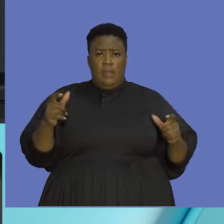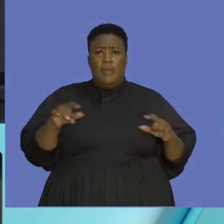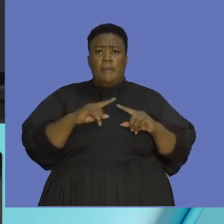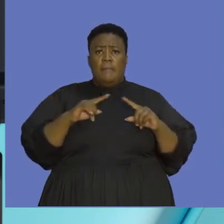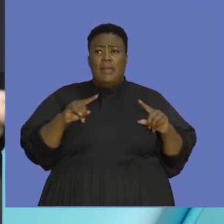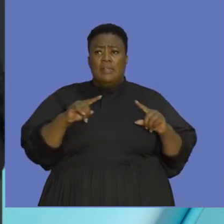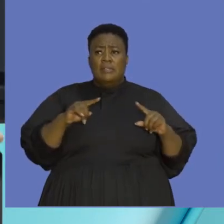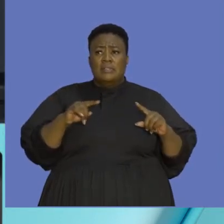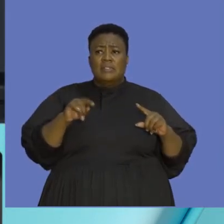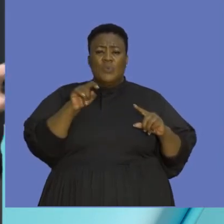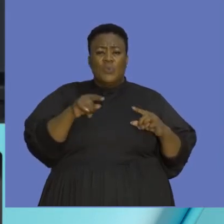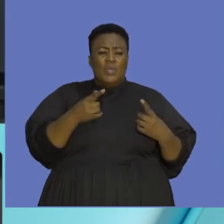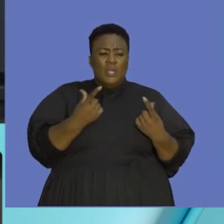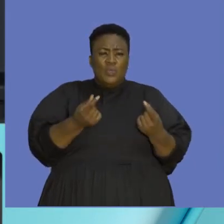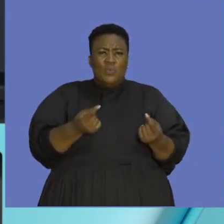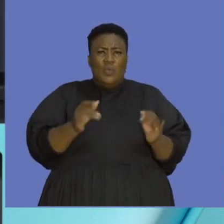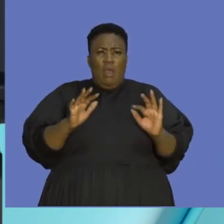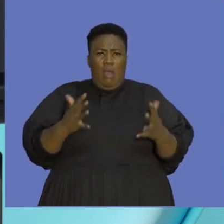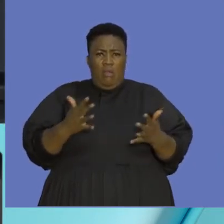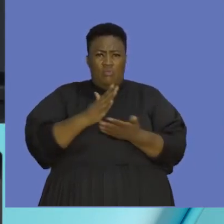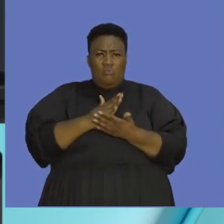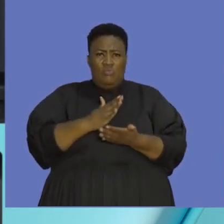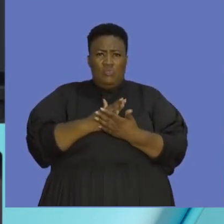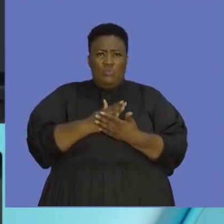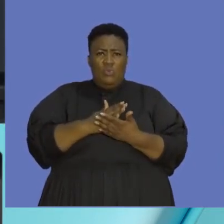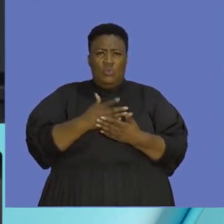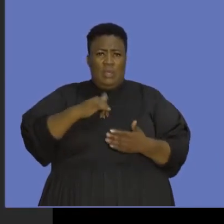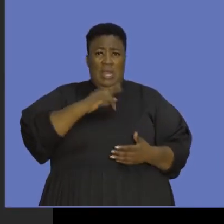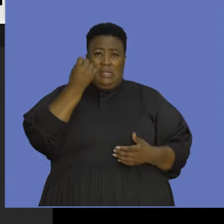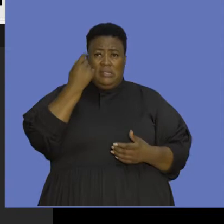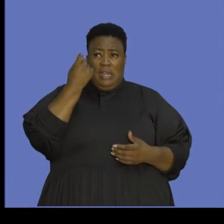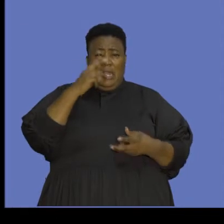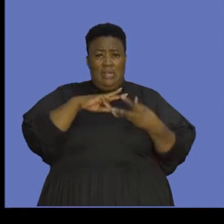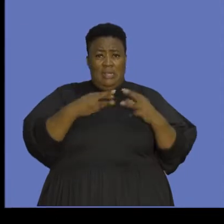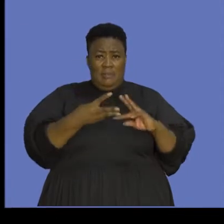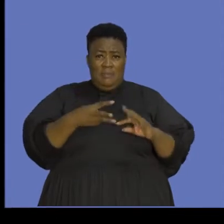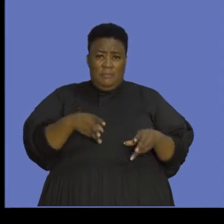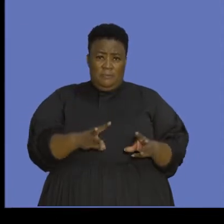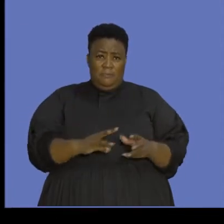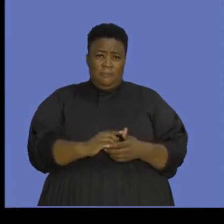how do we put this into a way that makes sense for us mathematically? So,